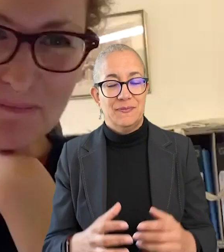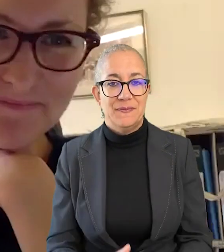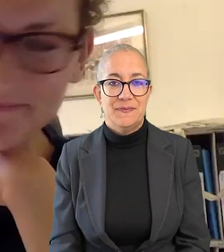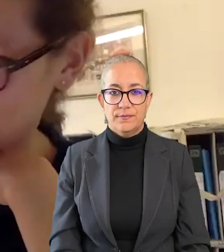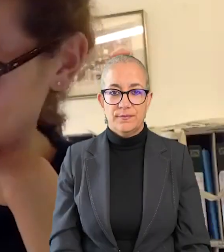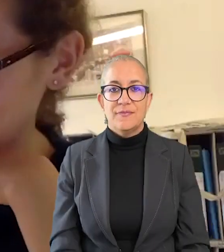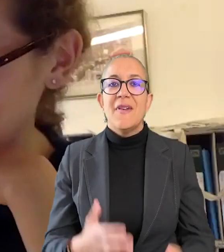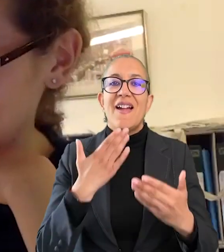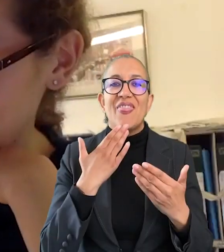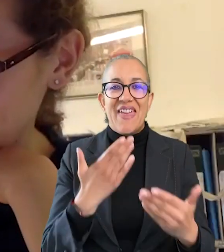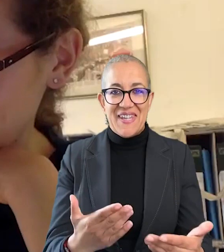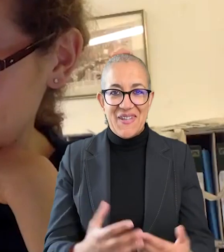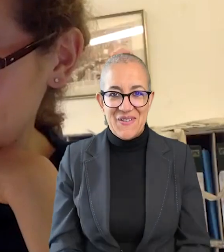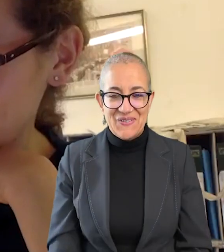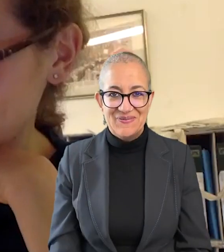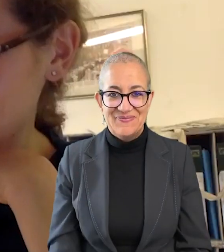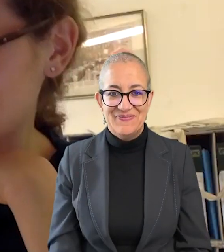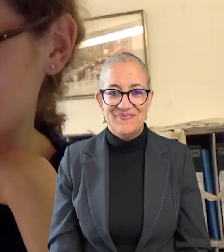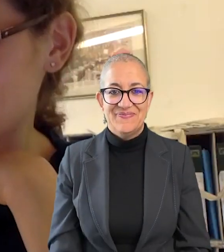Thank you.